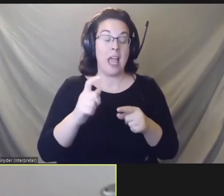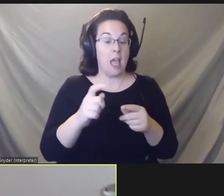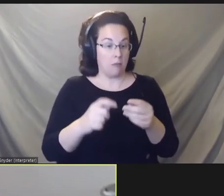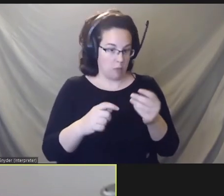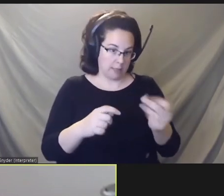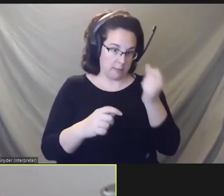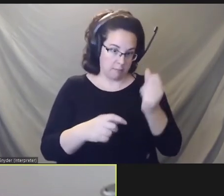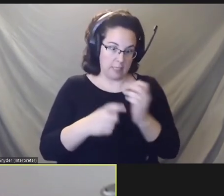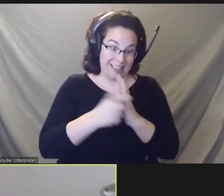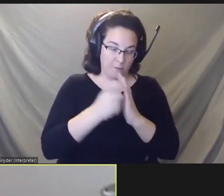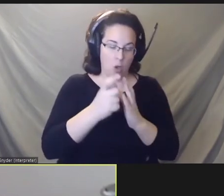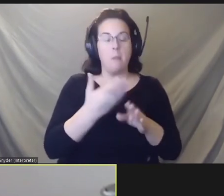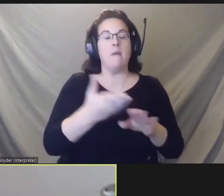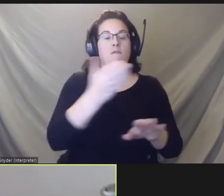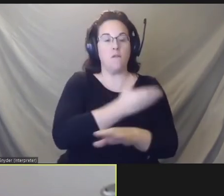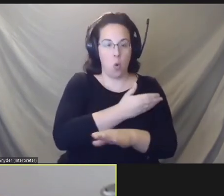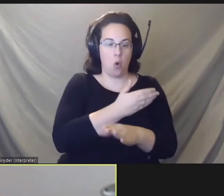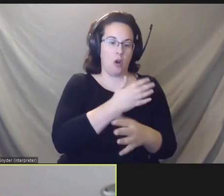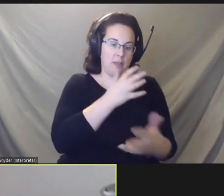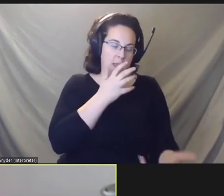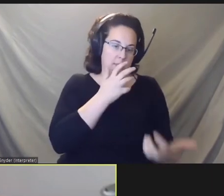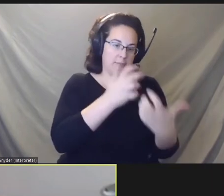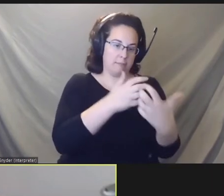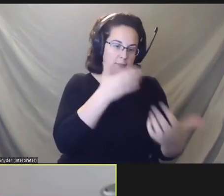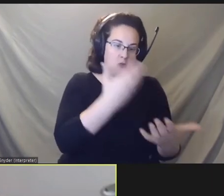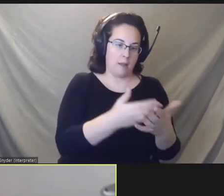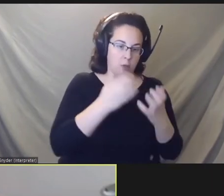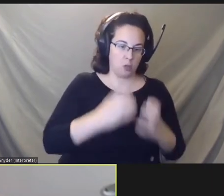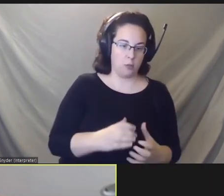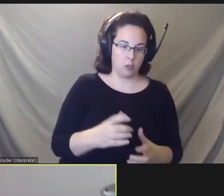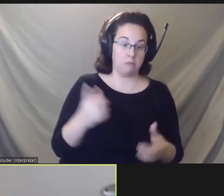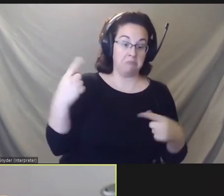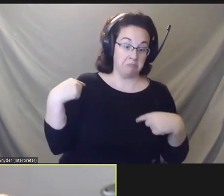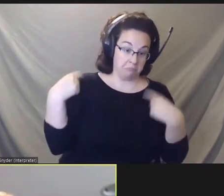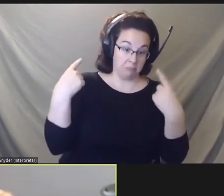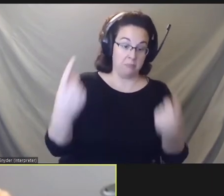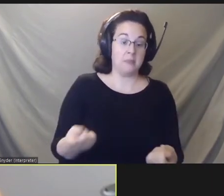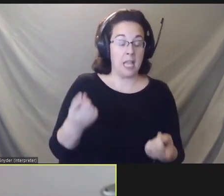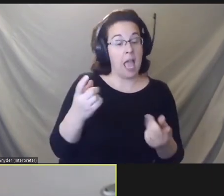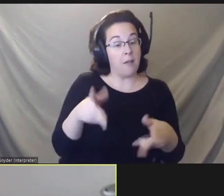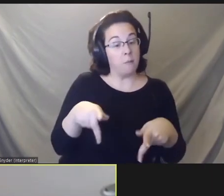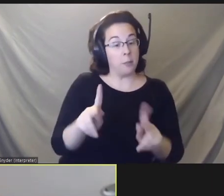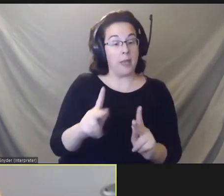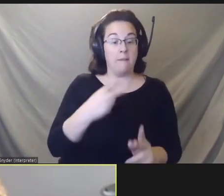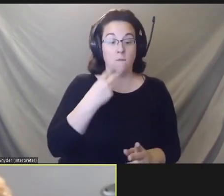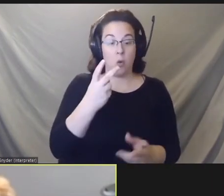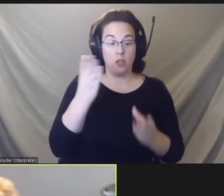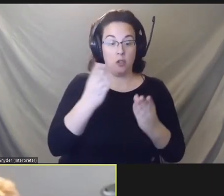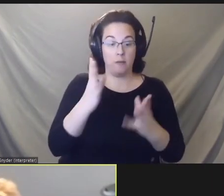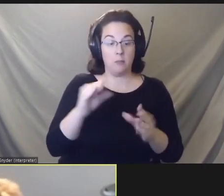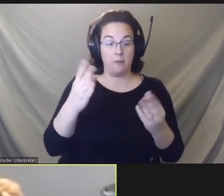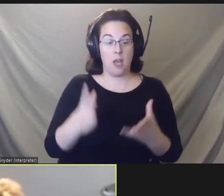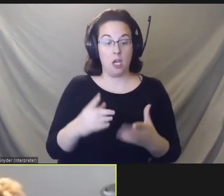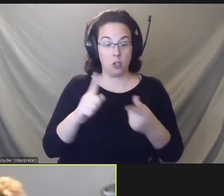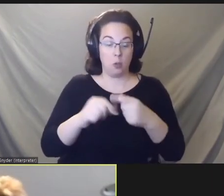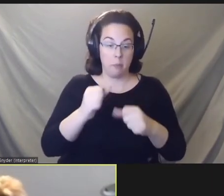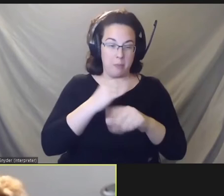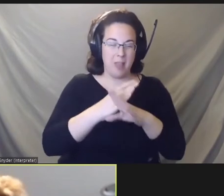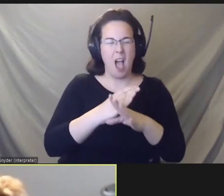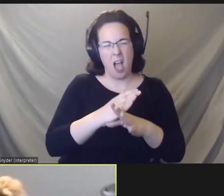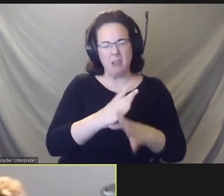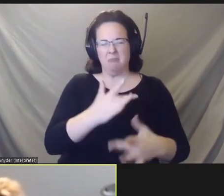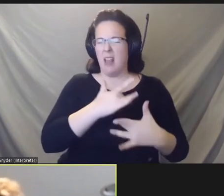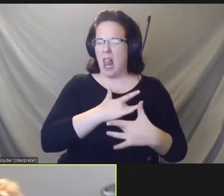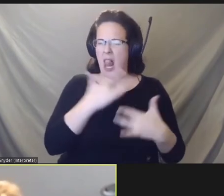the consumers. Since 2017, the commission has permitted voice service providers to block certain likely fraudulent